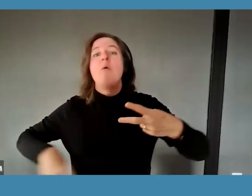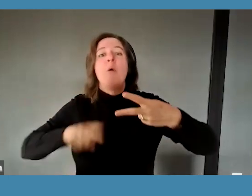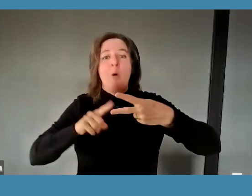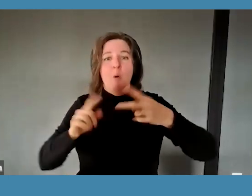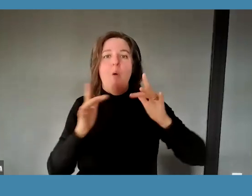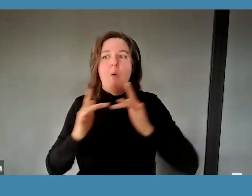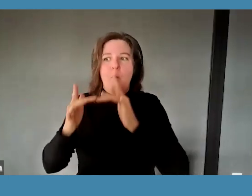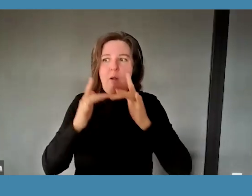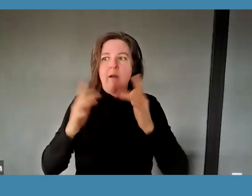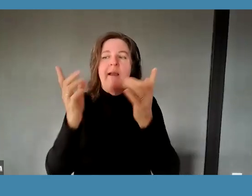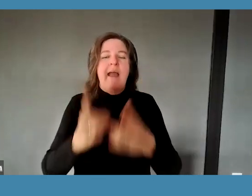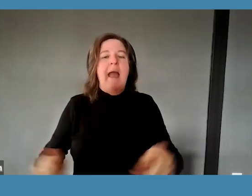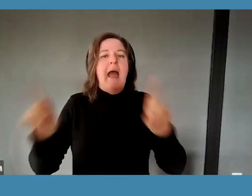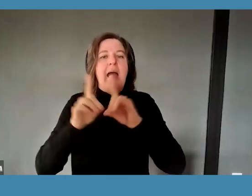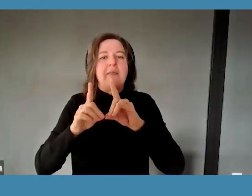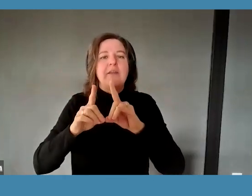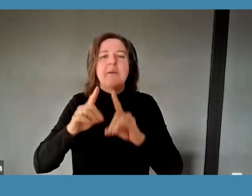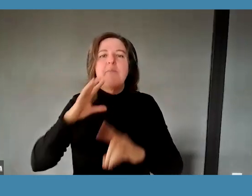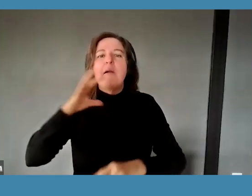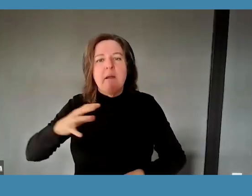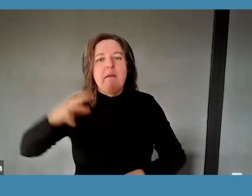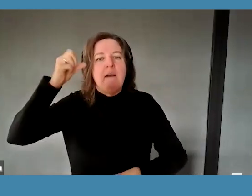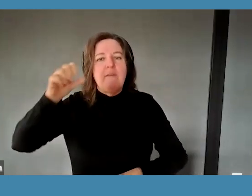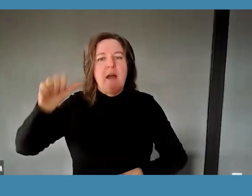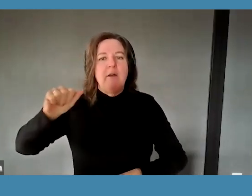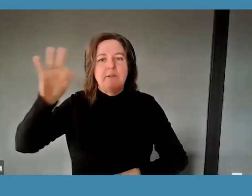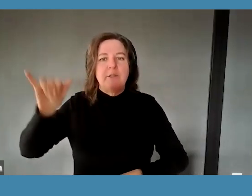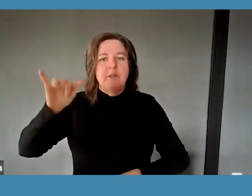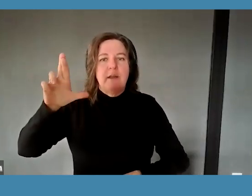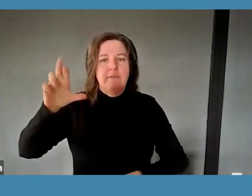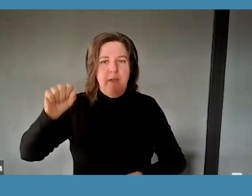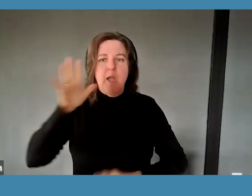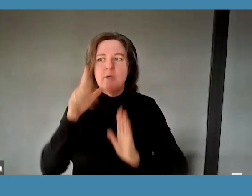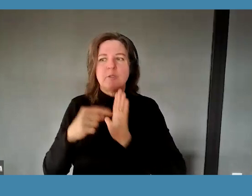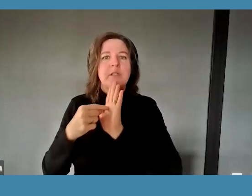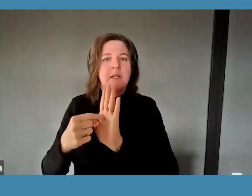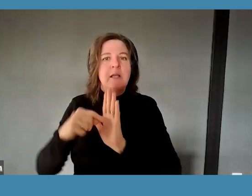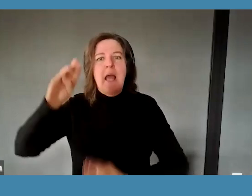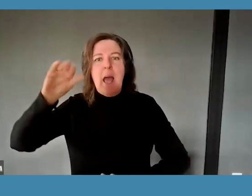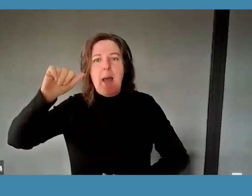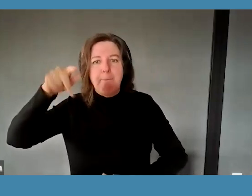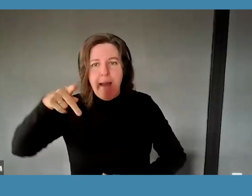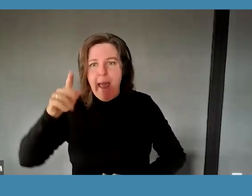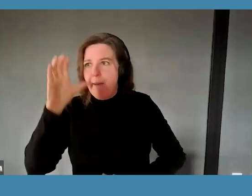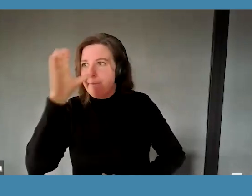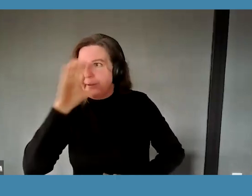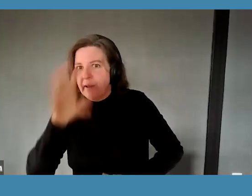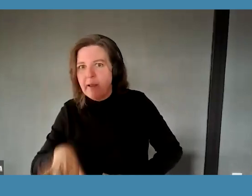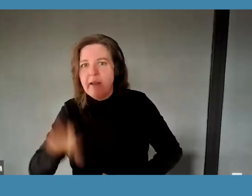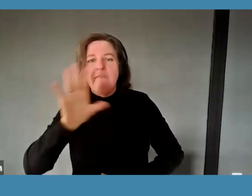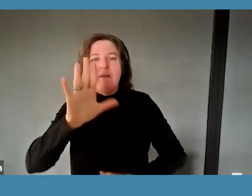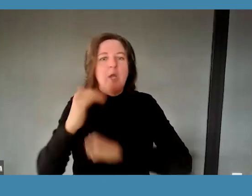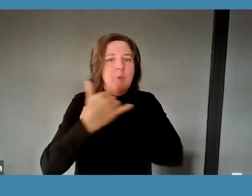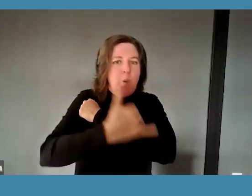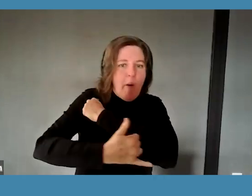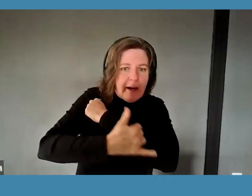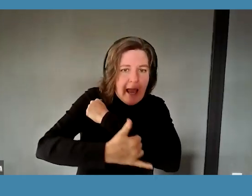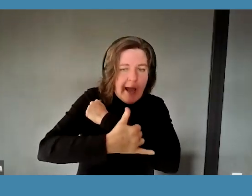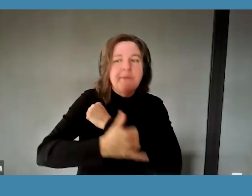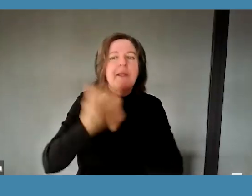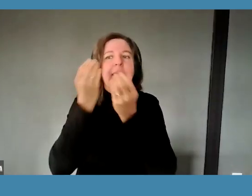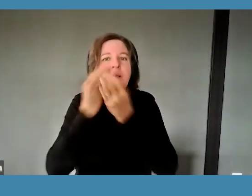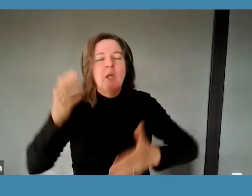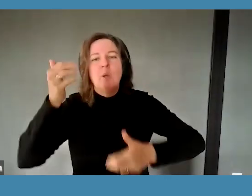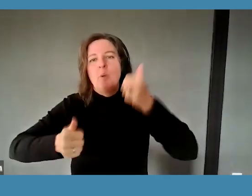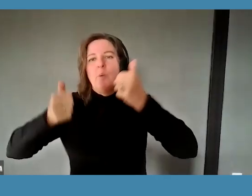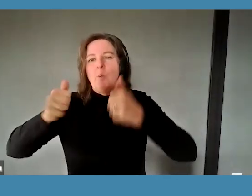of Elder Affairs that will show you a map where you can select your county, and it will tell you which